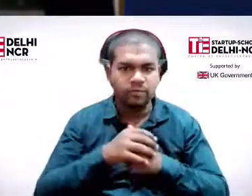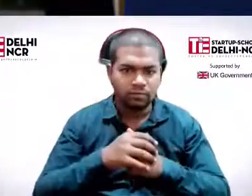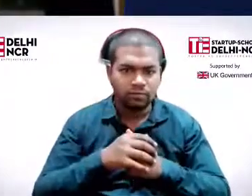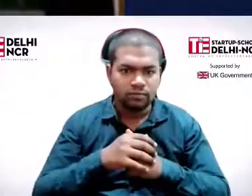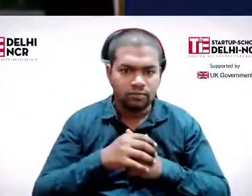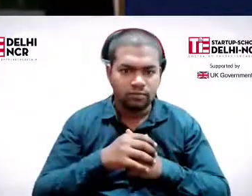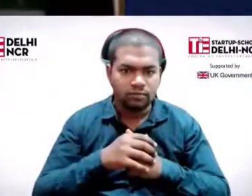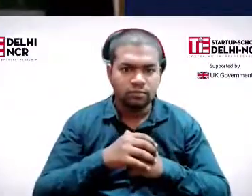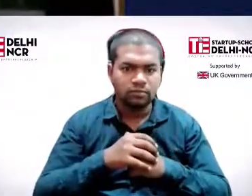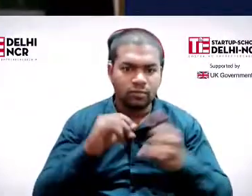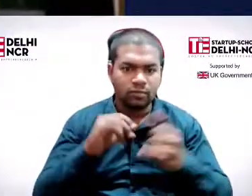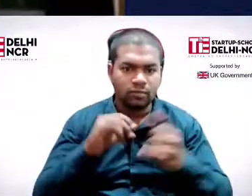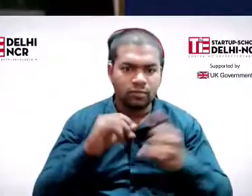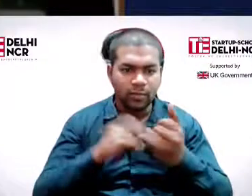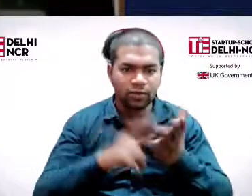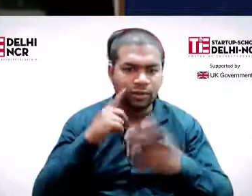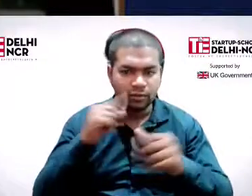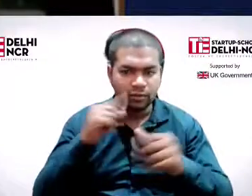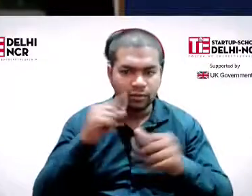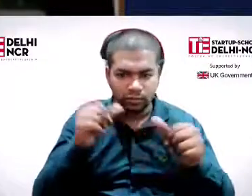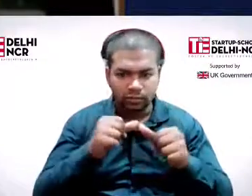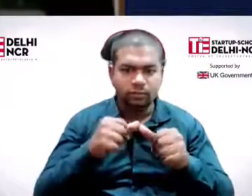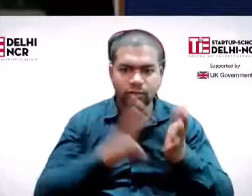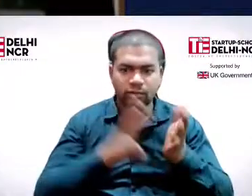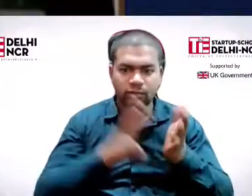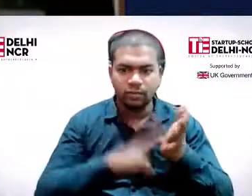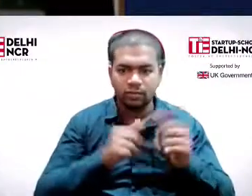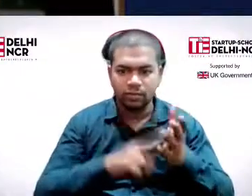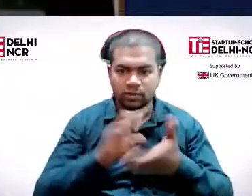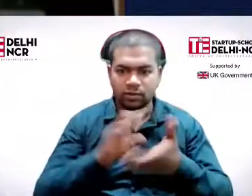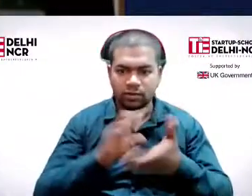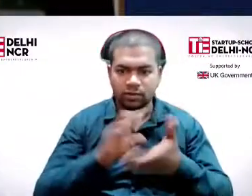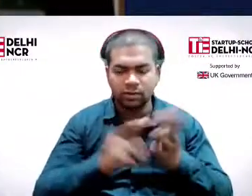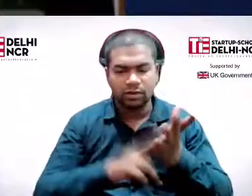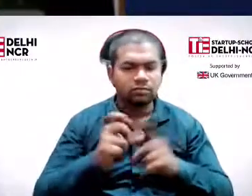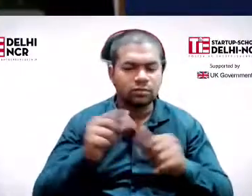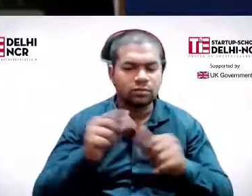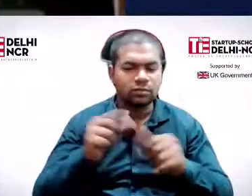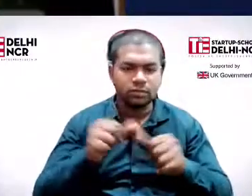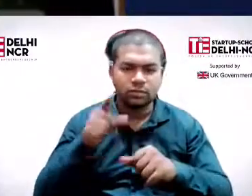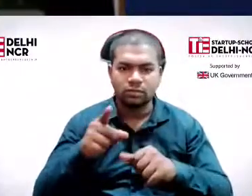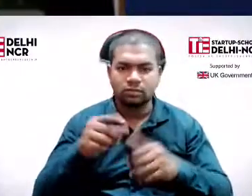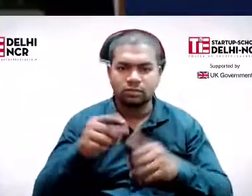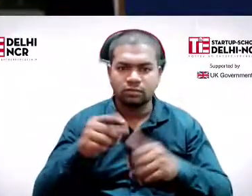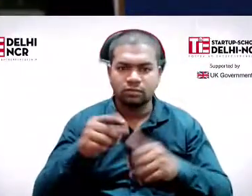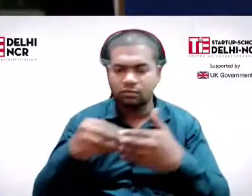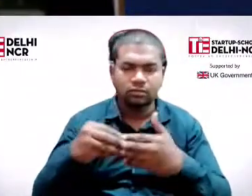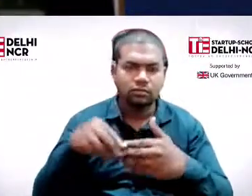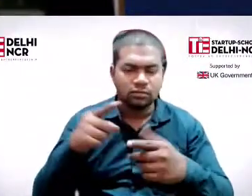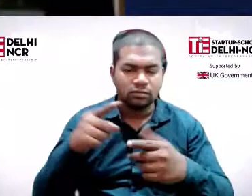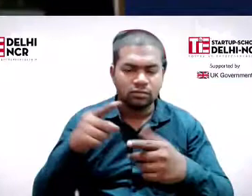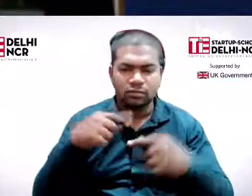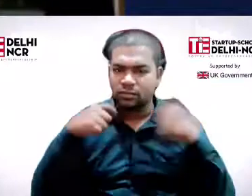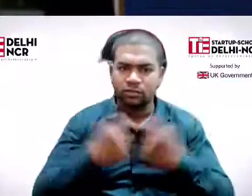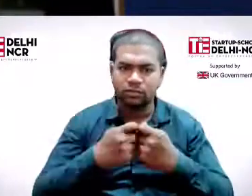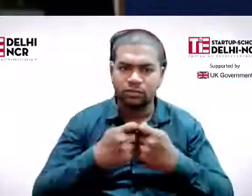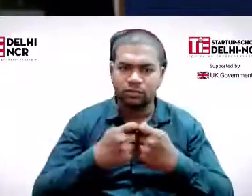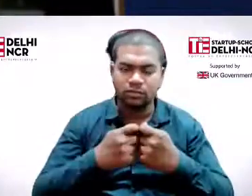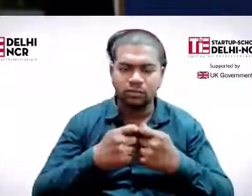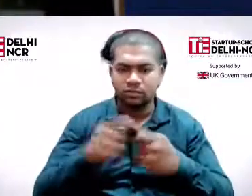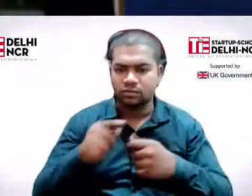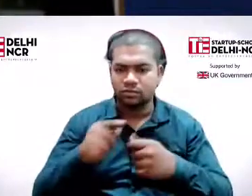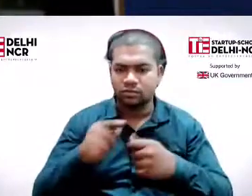Innovation. Sonia designs ground-up strategies for massive scale and impact. She leads interdisciplinary teams through tough